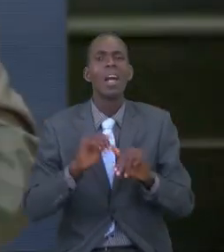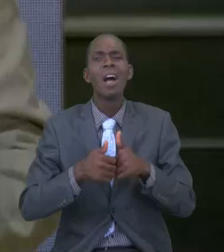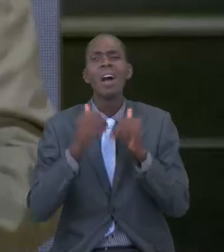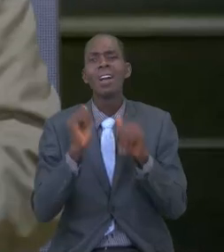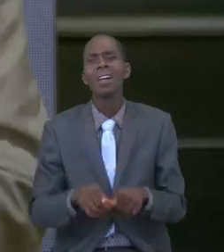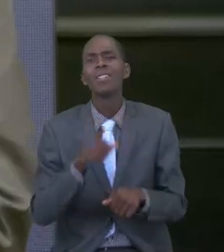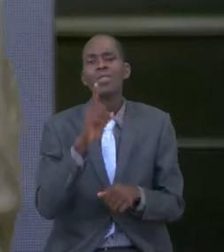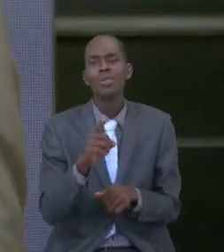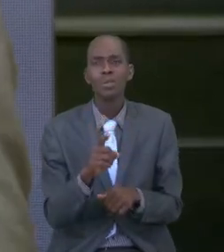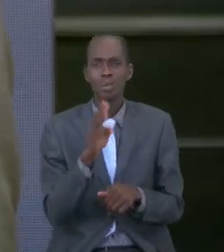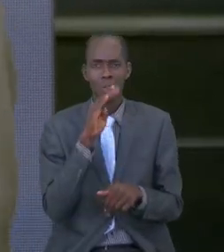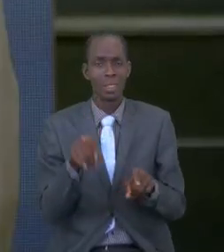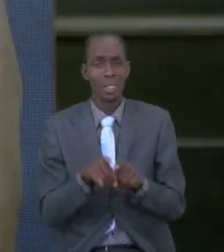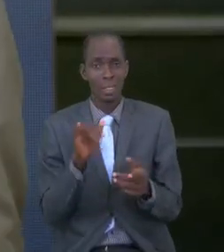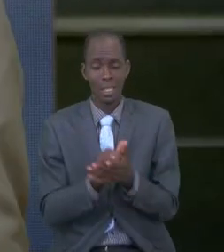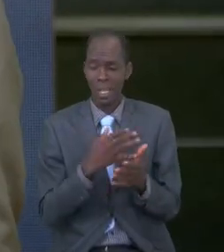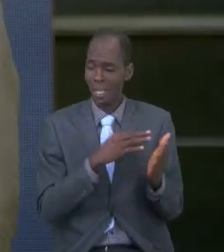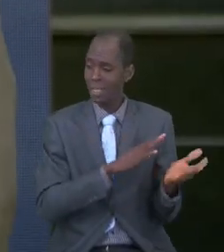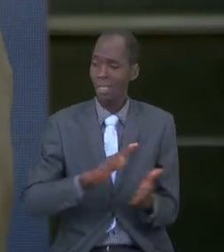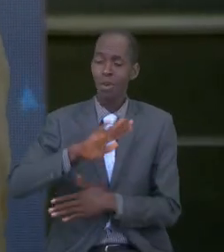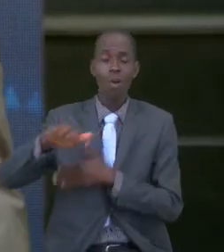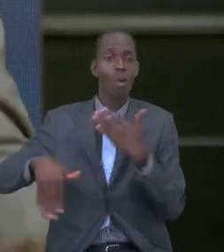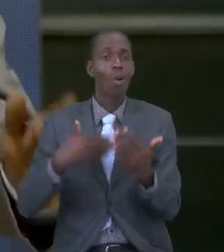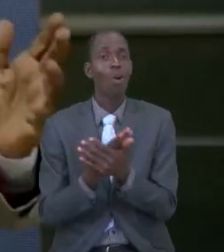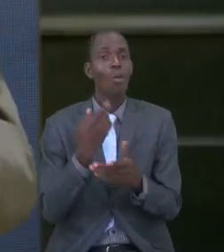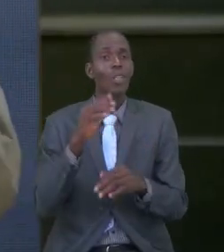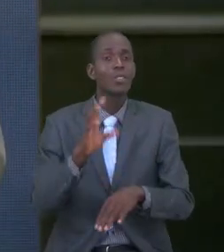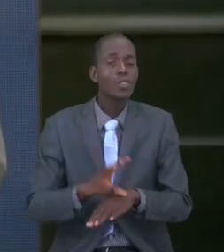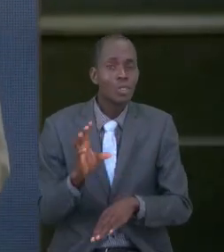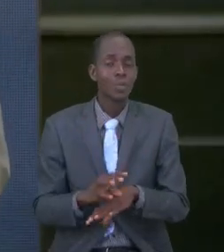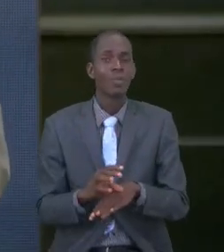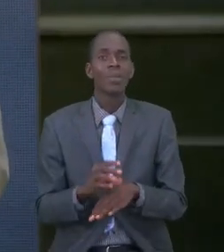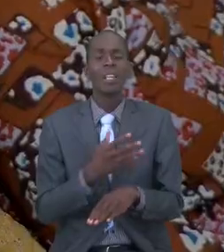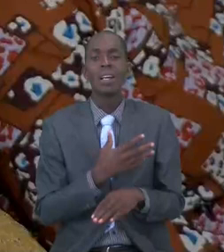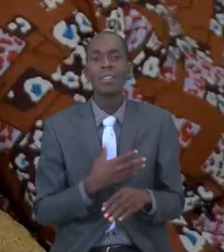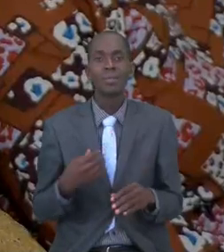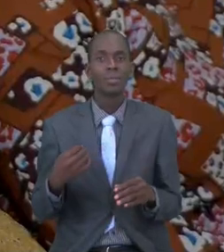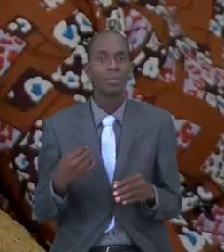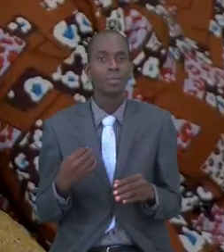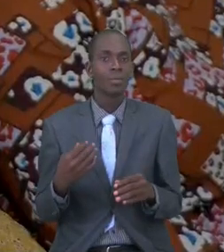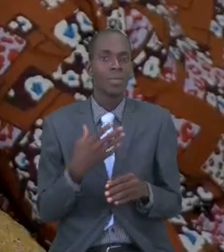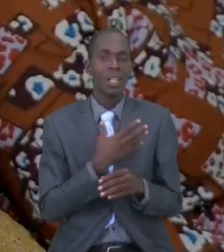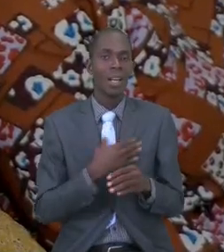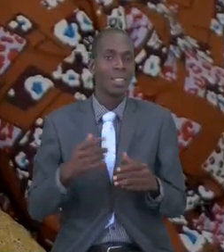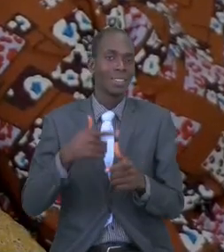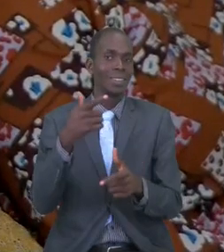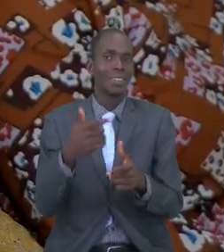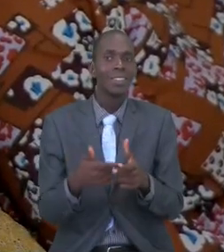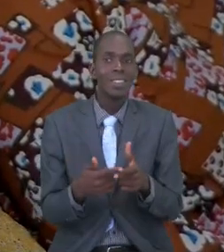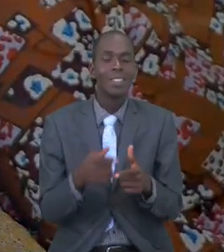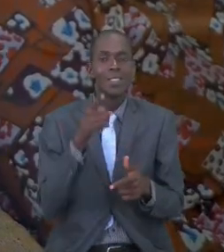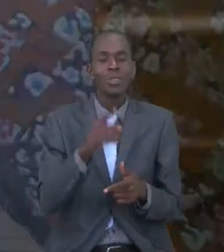the whole church? Even if you are going to go, all of us will be there. And then we